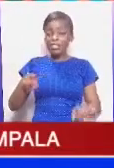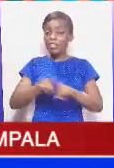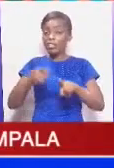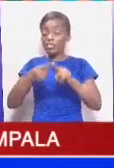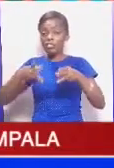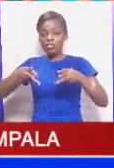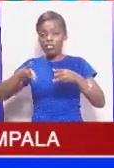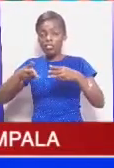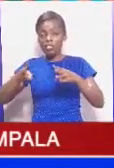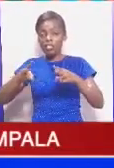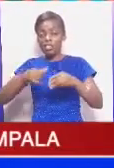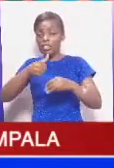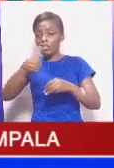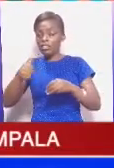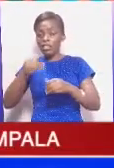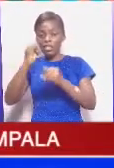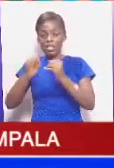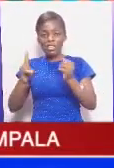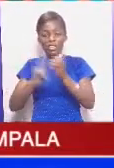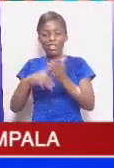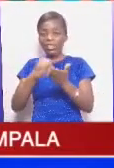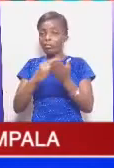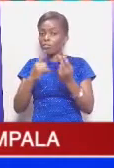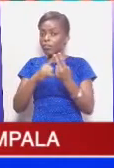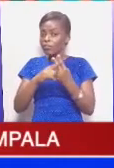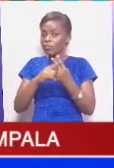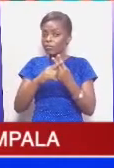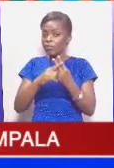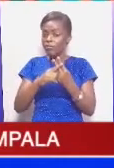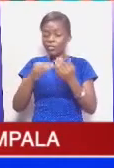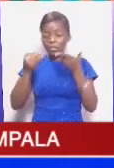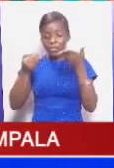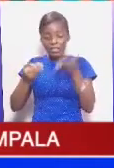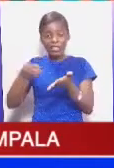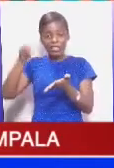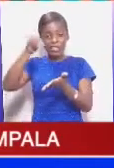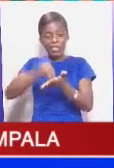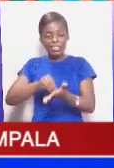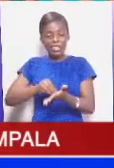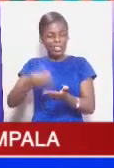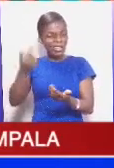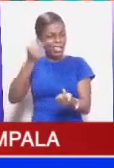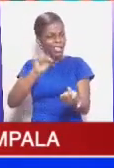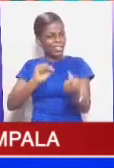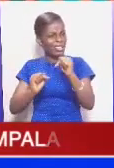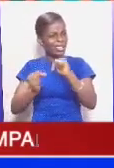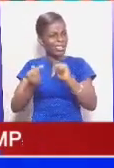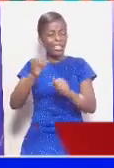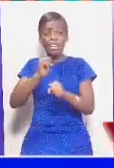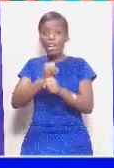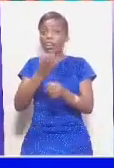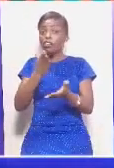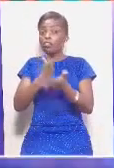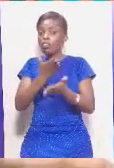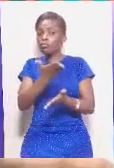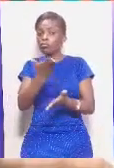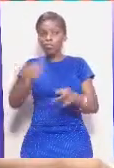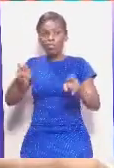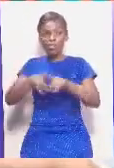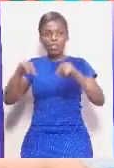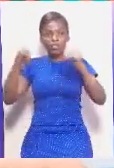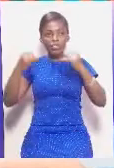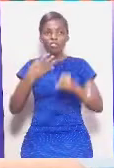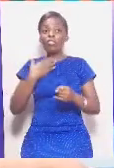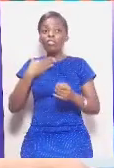yonna akawuka akabulwadde bwa Mukenenya. So tuzze leero okwegeyaamu abaana abawala we bali era batubuulira ki